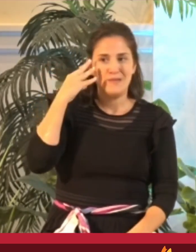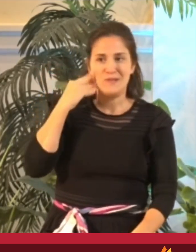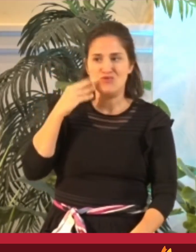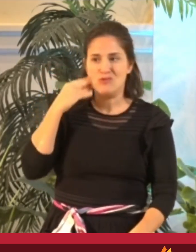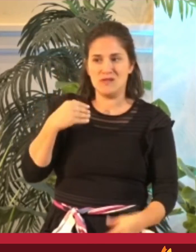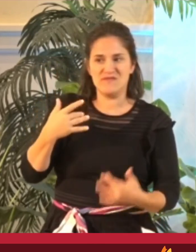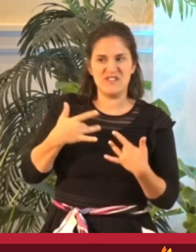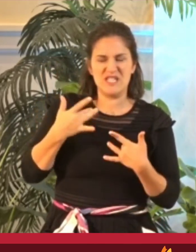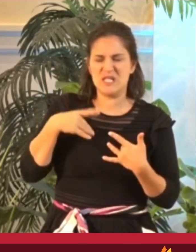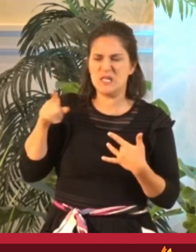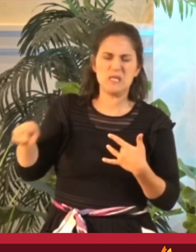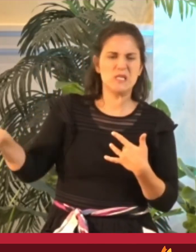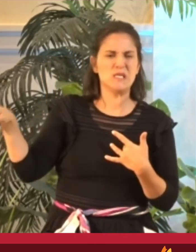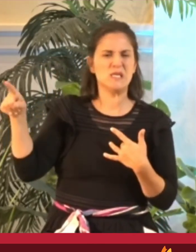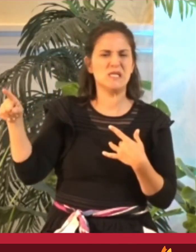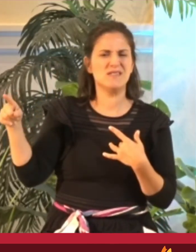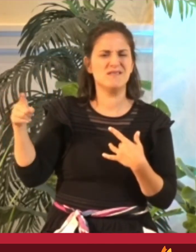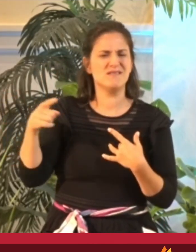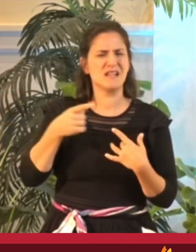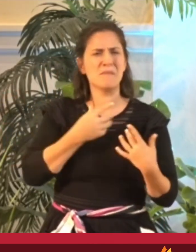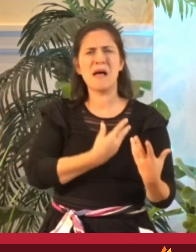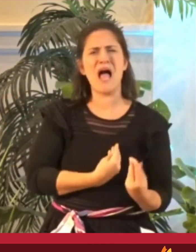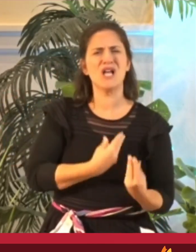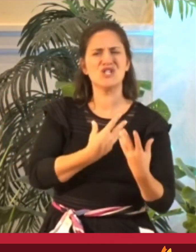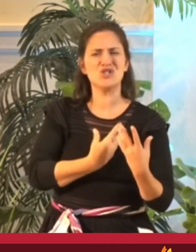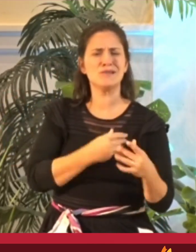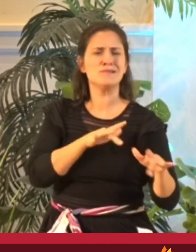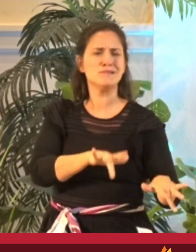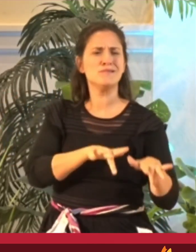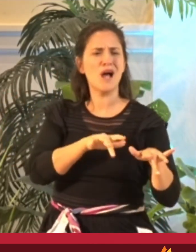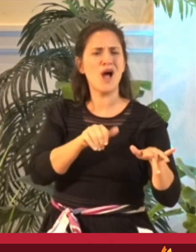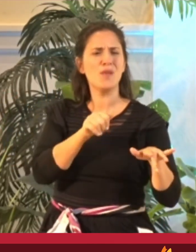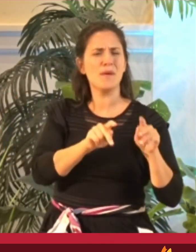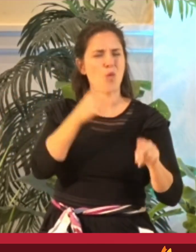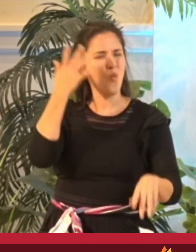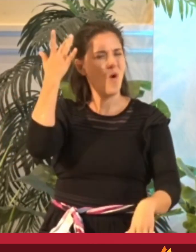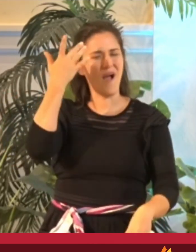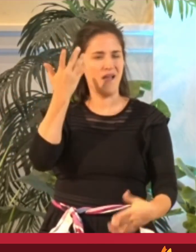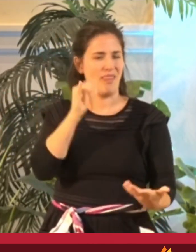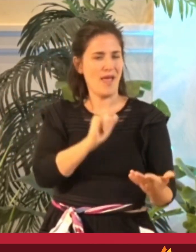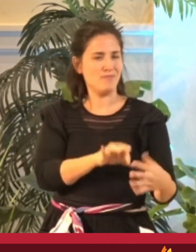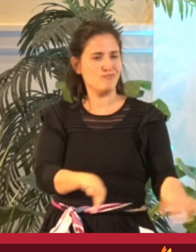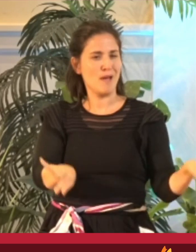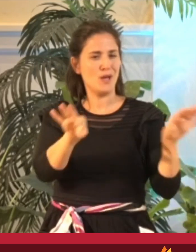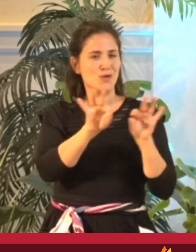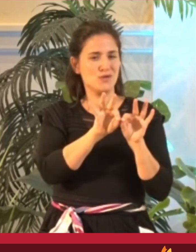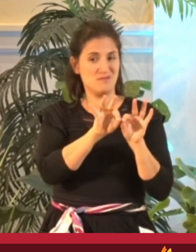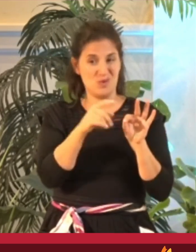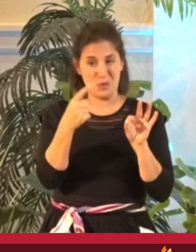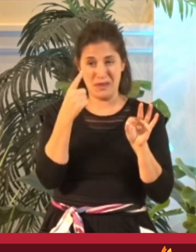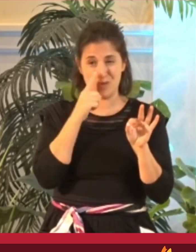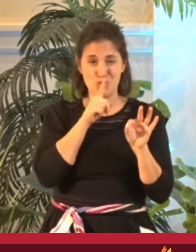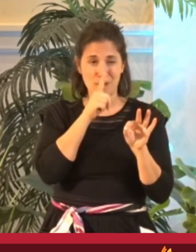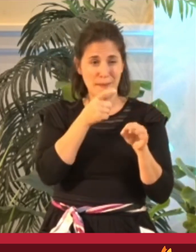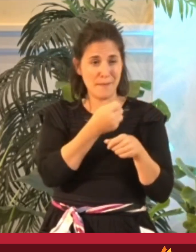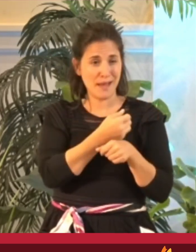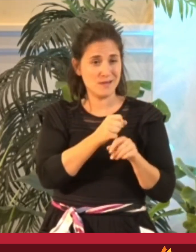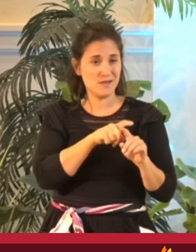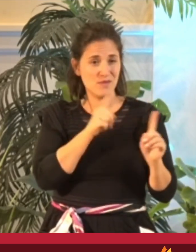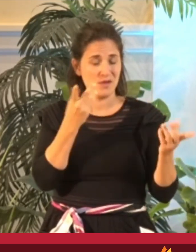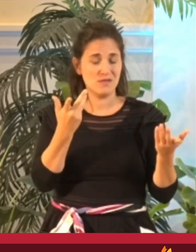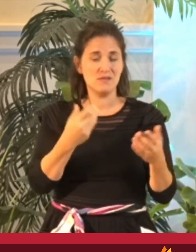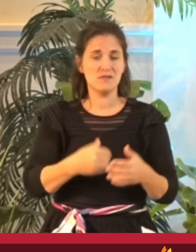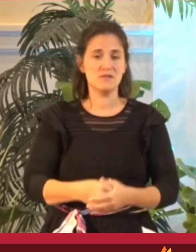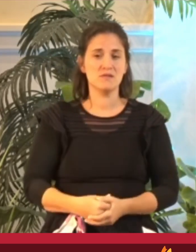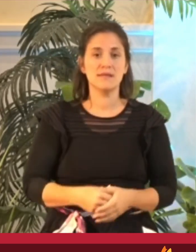or not any of our efforts even make a difference. Some of us have grown tired of